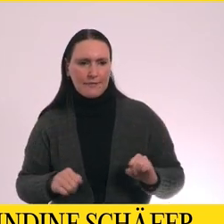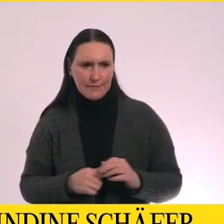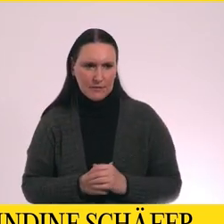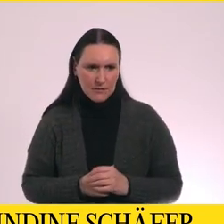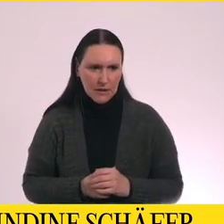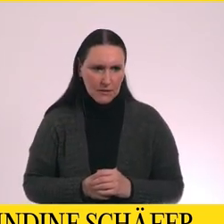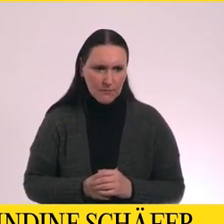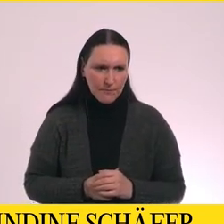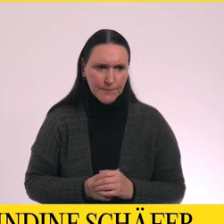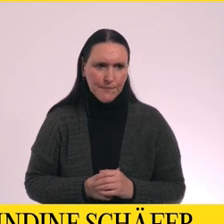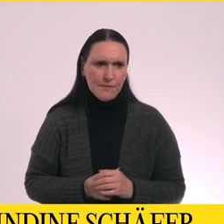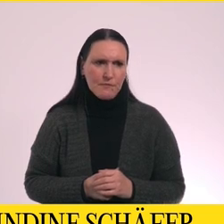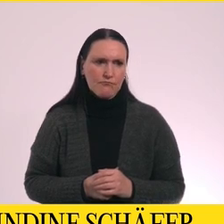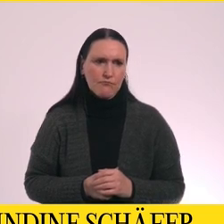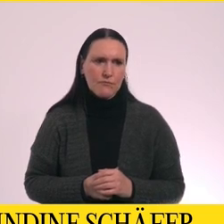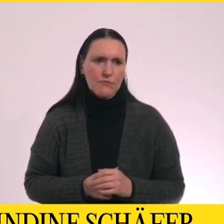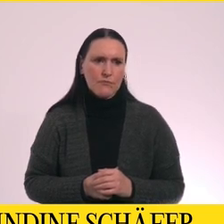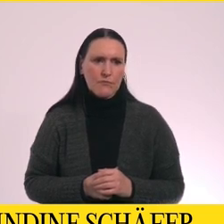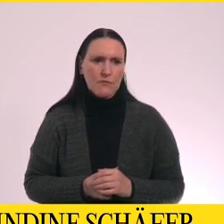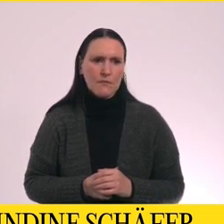think for families who are just